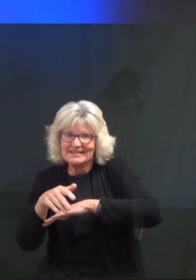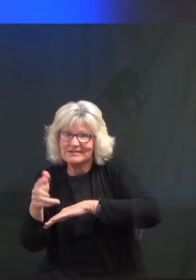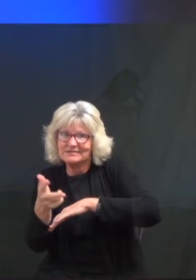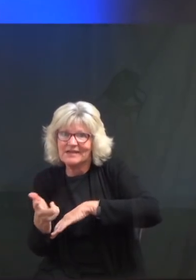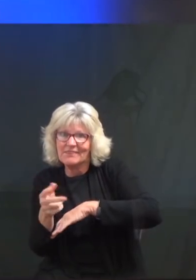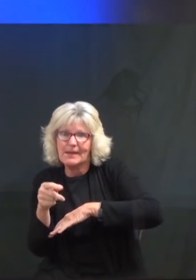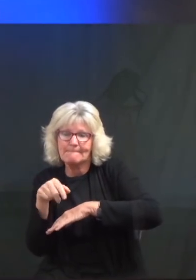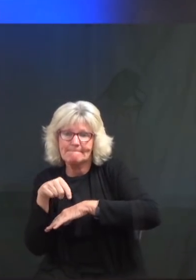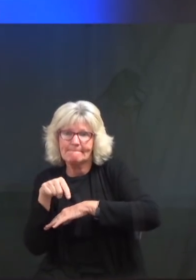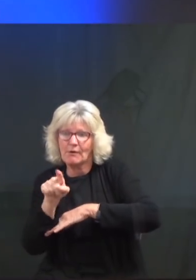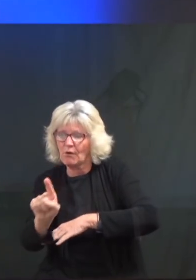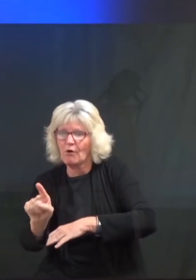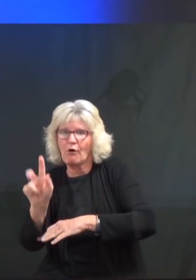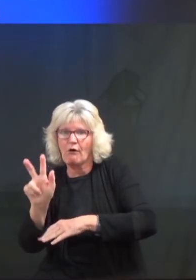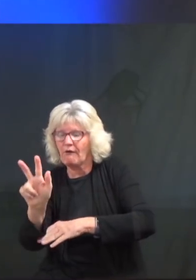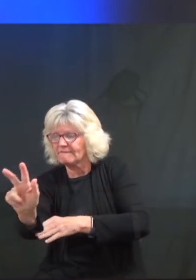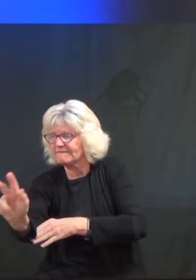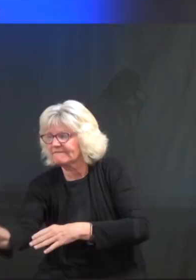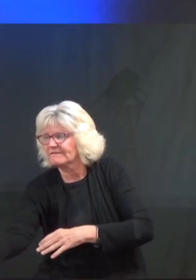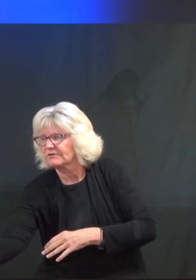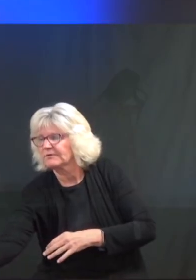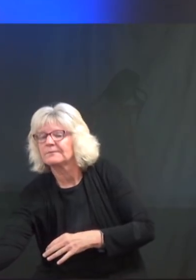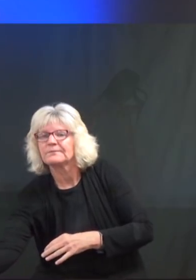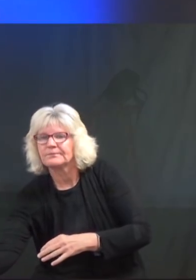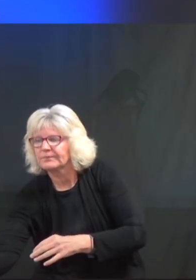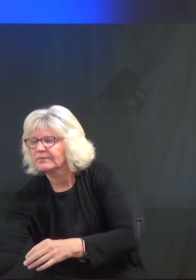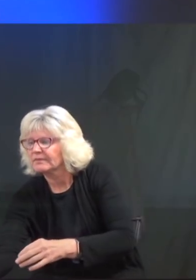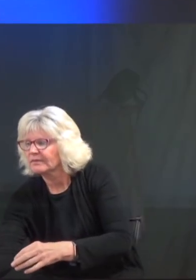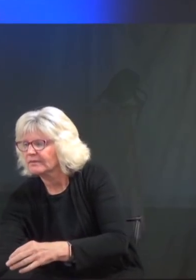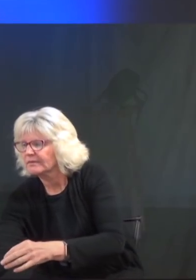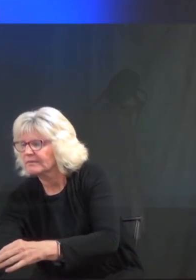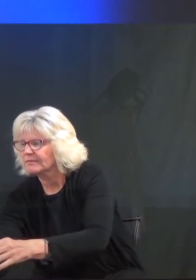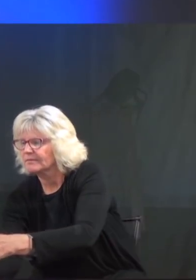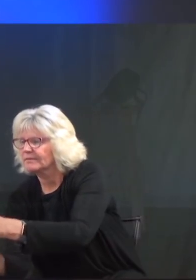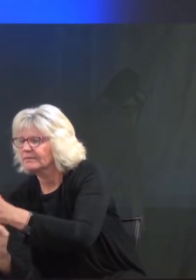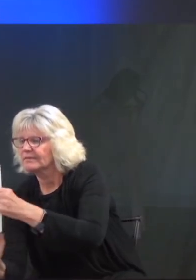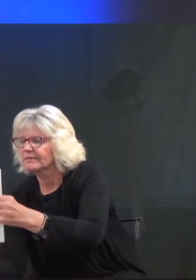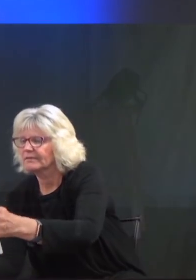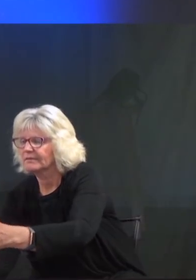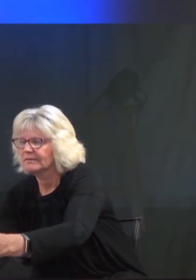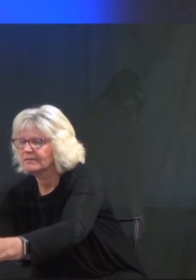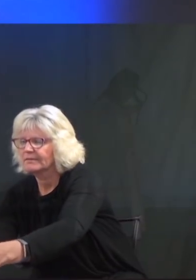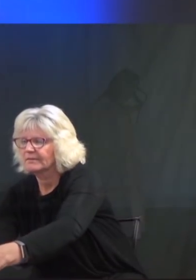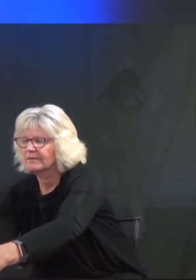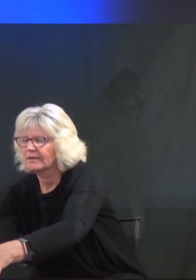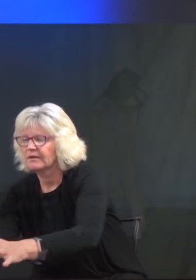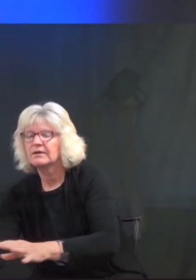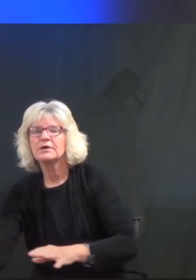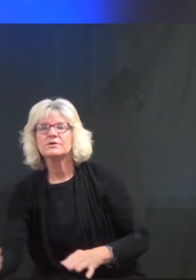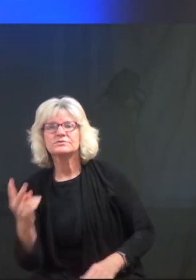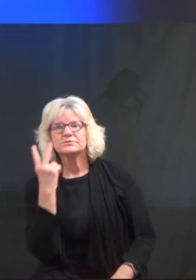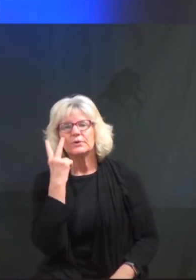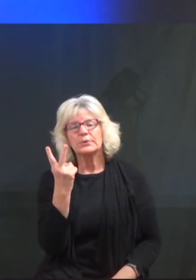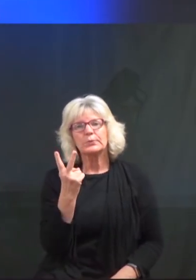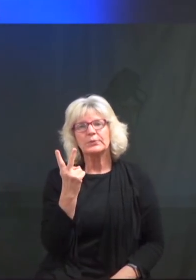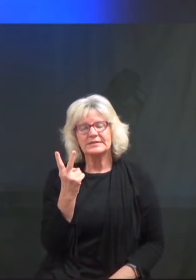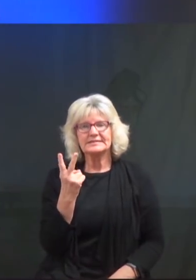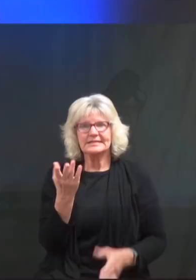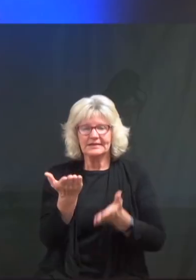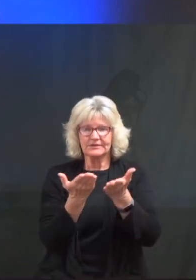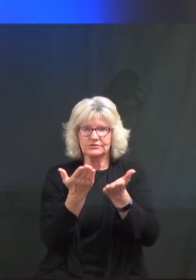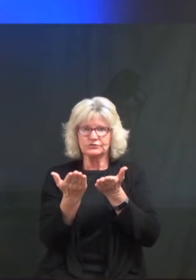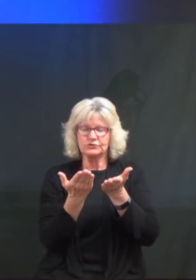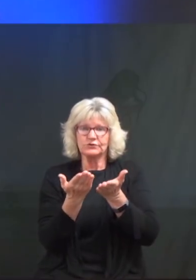This is one of the first times that we see a missionary commissioning service. Often people have used this as a missionary's